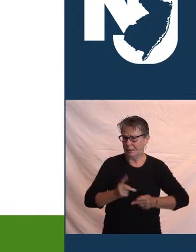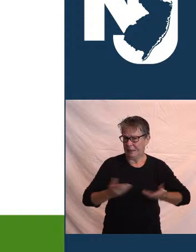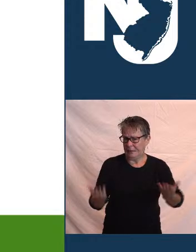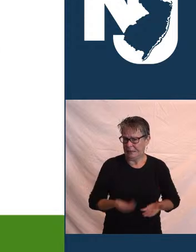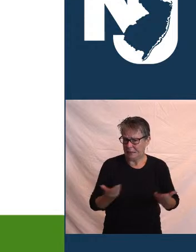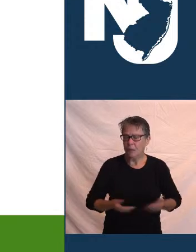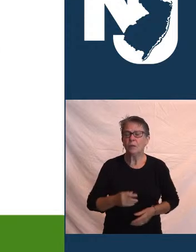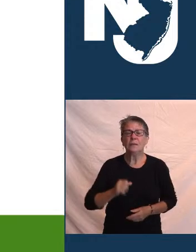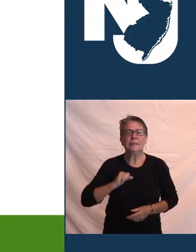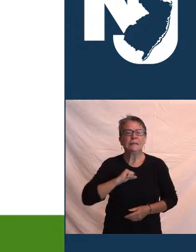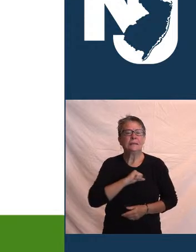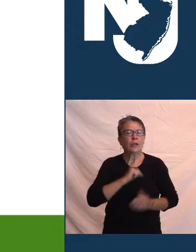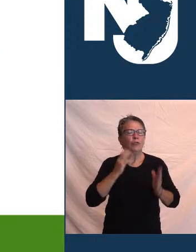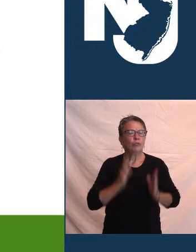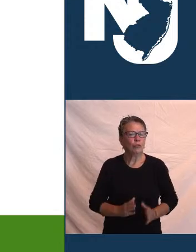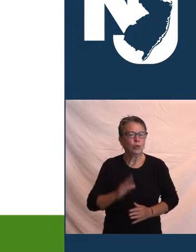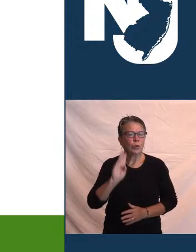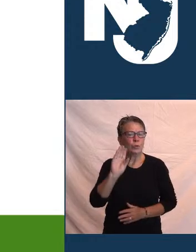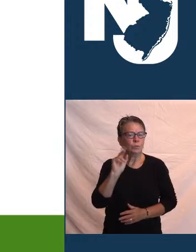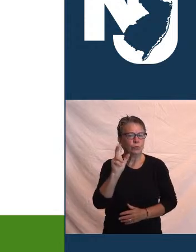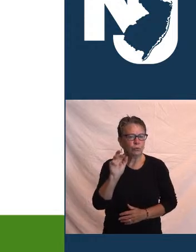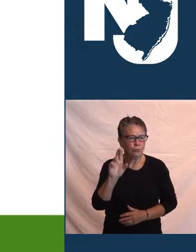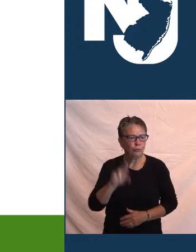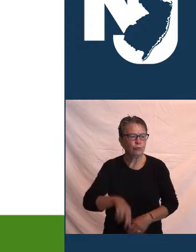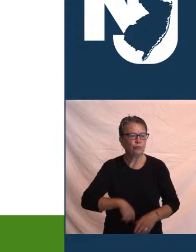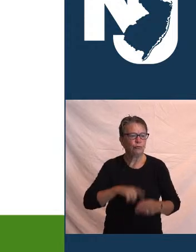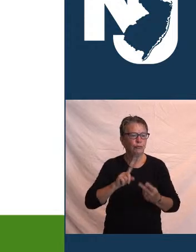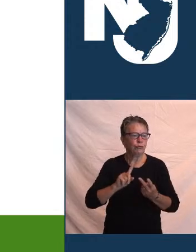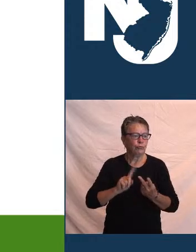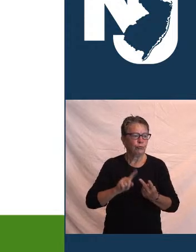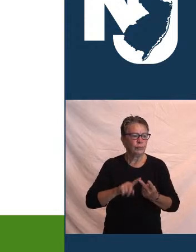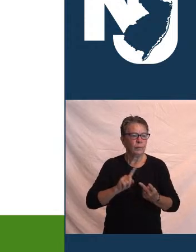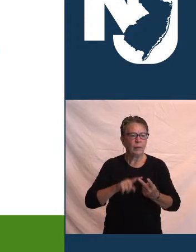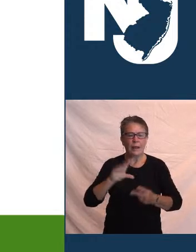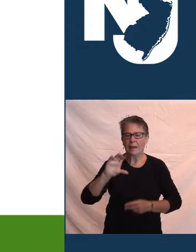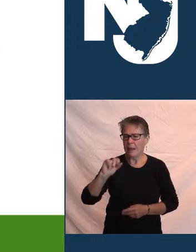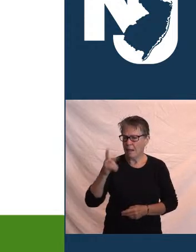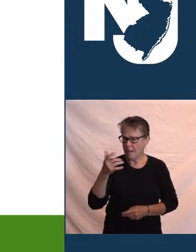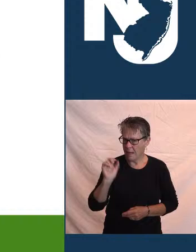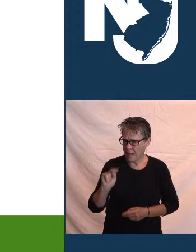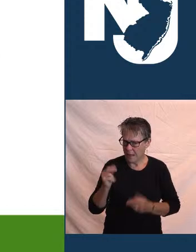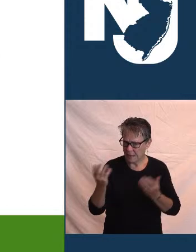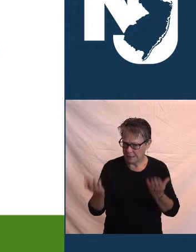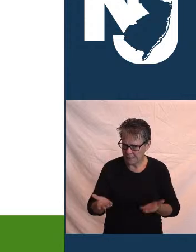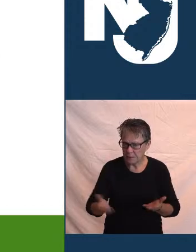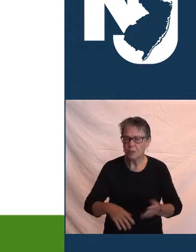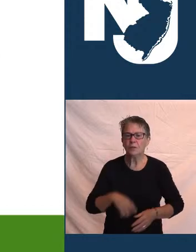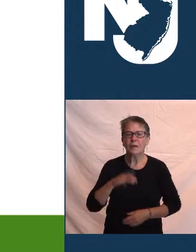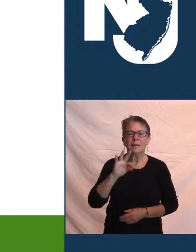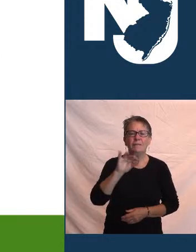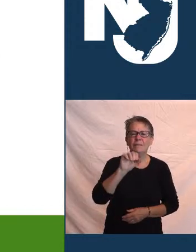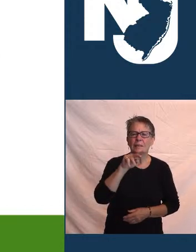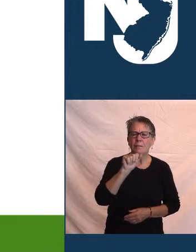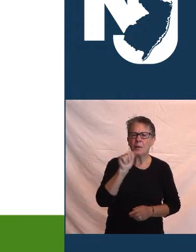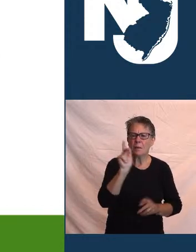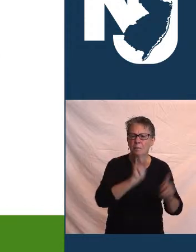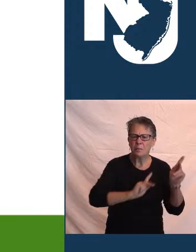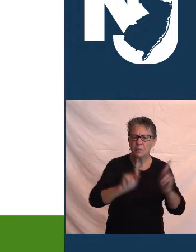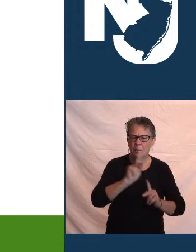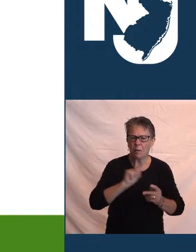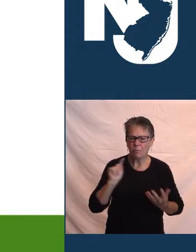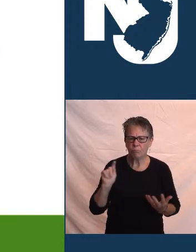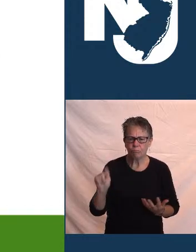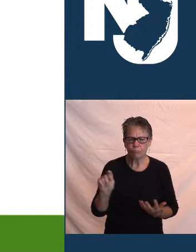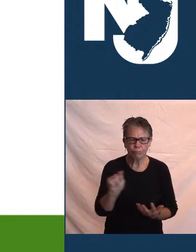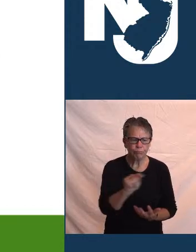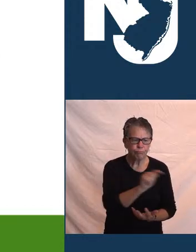Services Acting Commissioner Sarah Edelman, Department of Banking and Insurance Chief of Staff Justin Zimmerman, and as